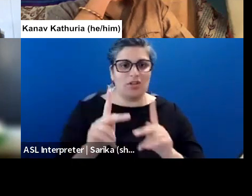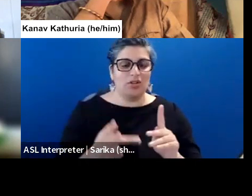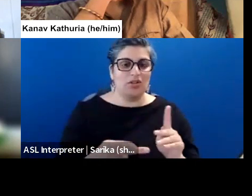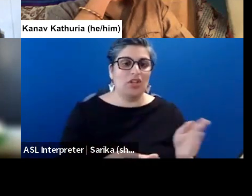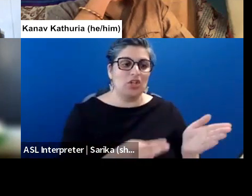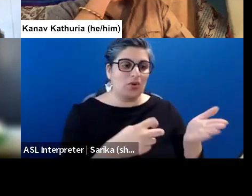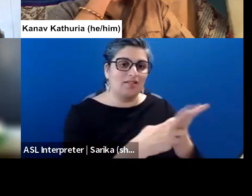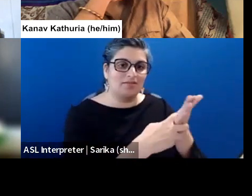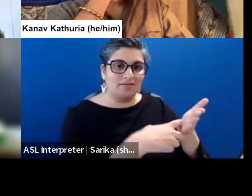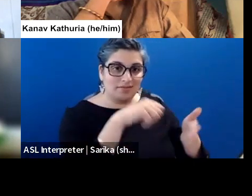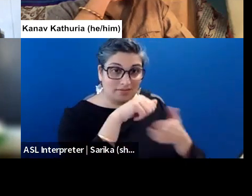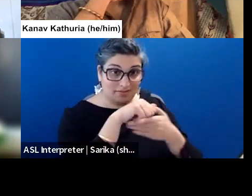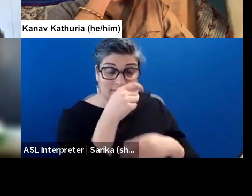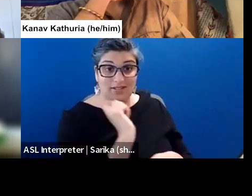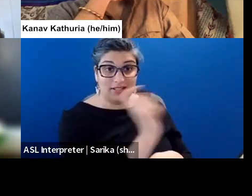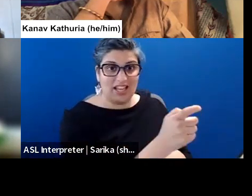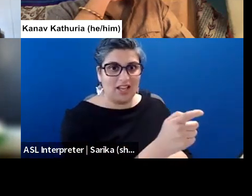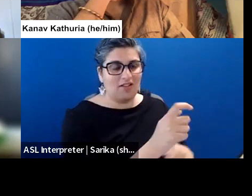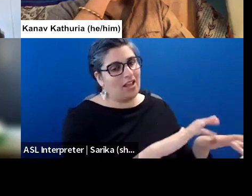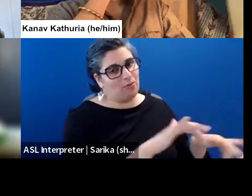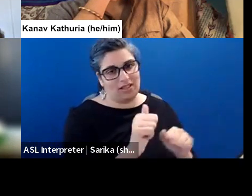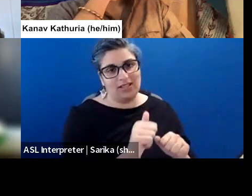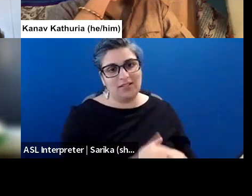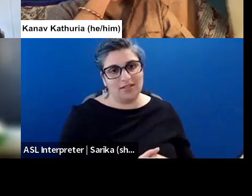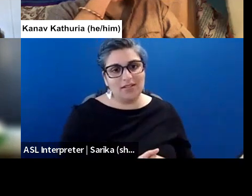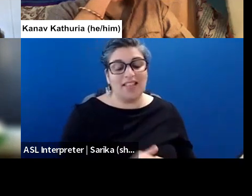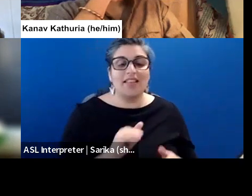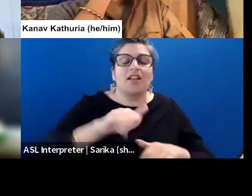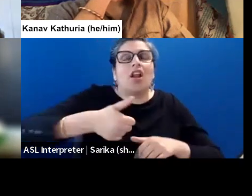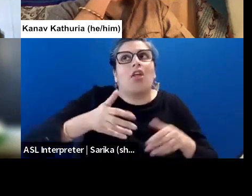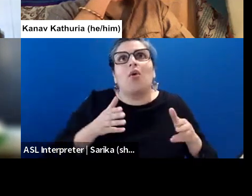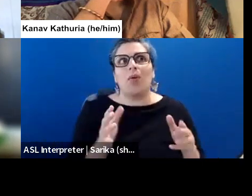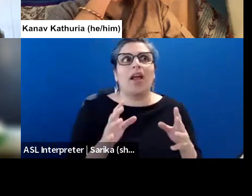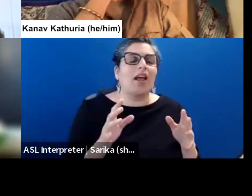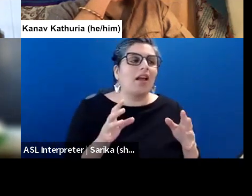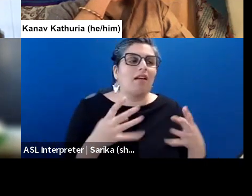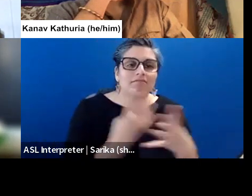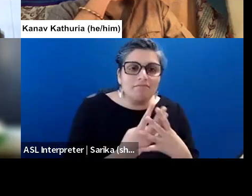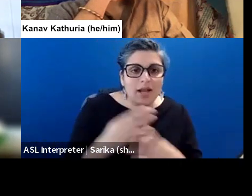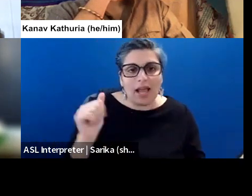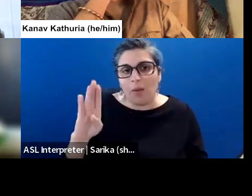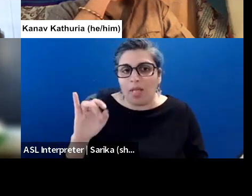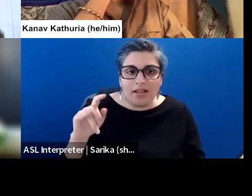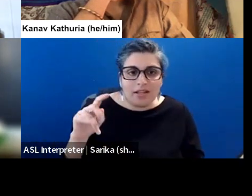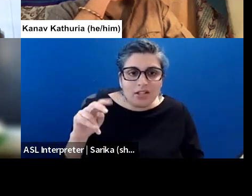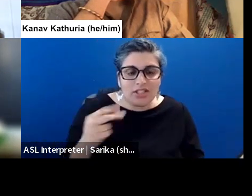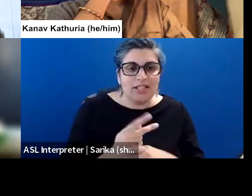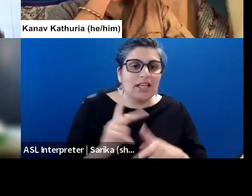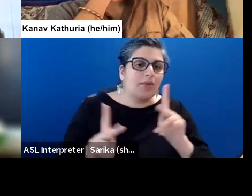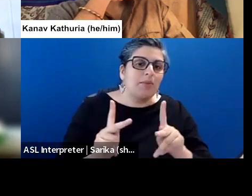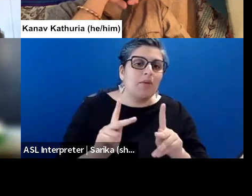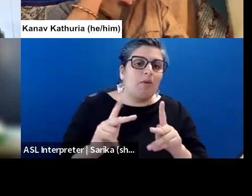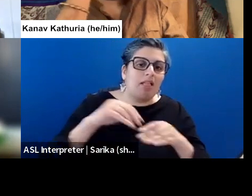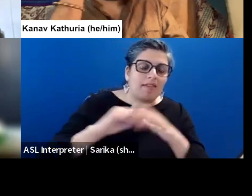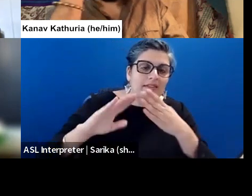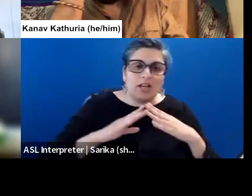release them. And that's another way of doing prison abolition. That's another way of keeping people in the community and proving that